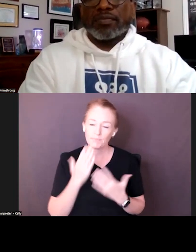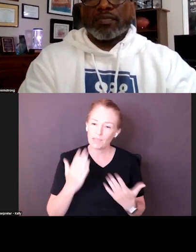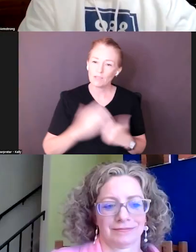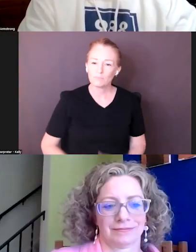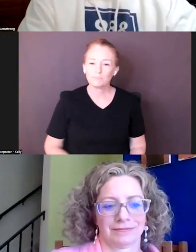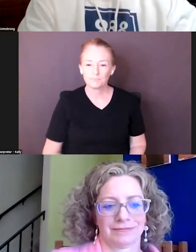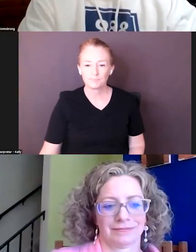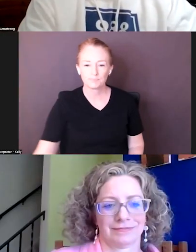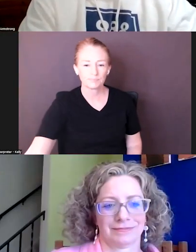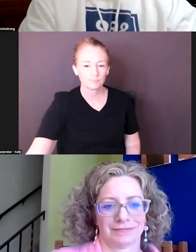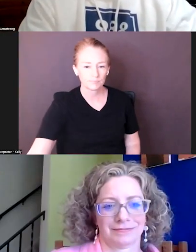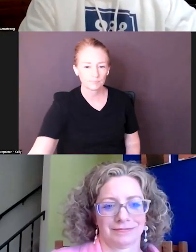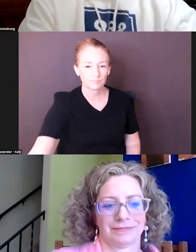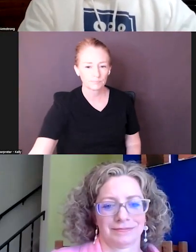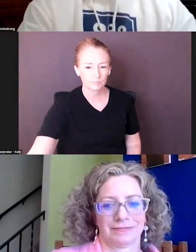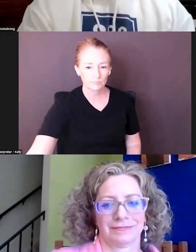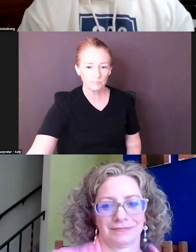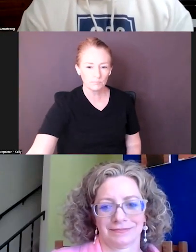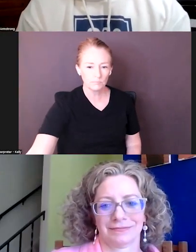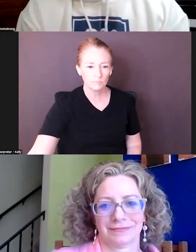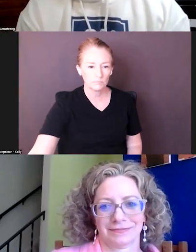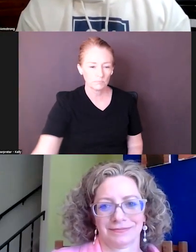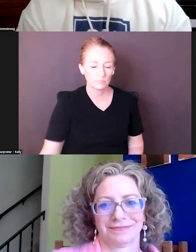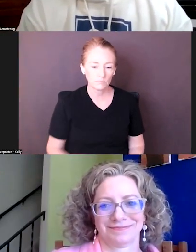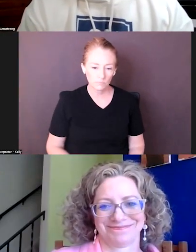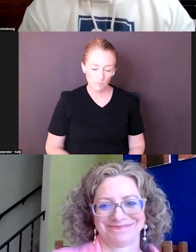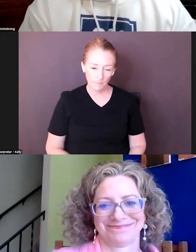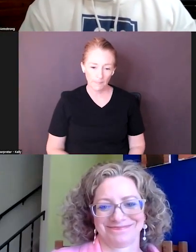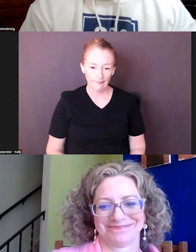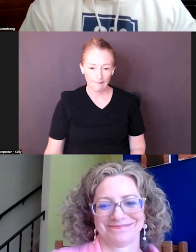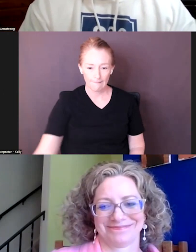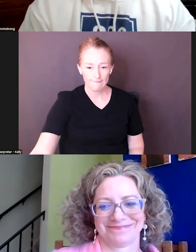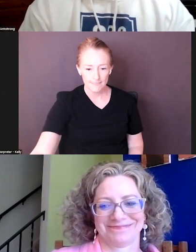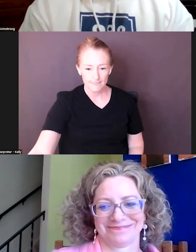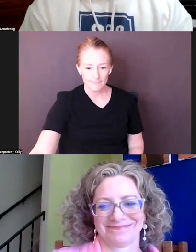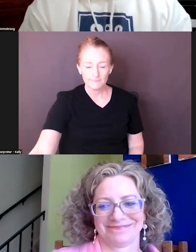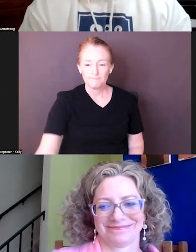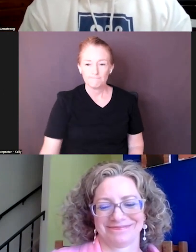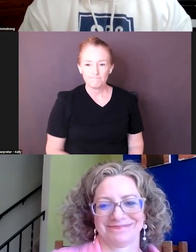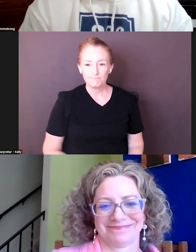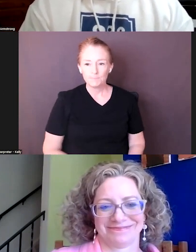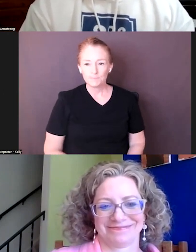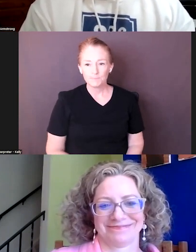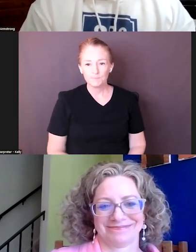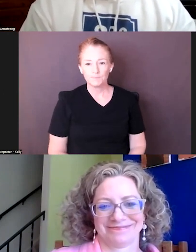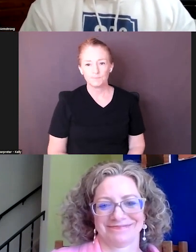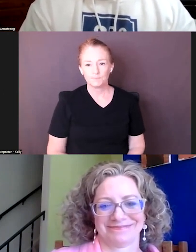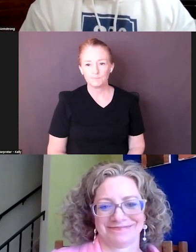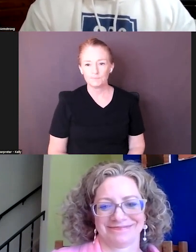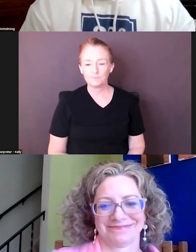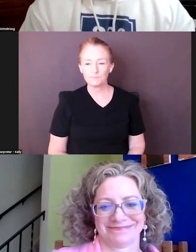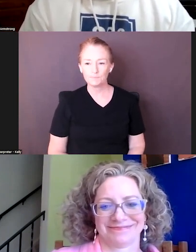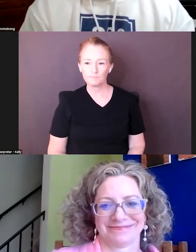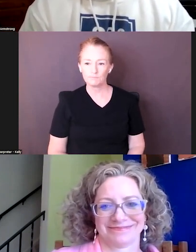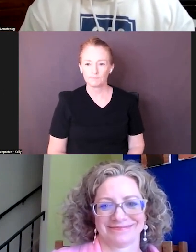What's the word? What's the word? Word, strong talk, strong talk. What's the word? What's the word? What's the word? Yeah. What's the